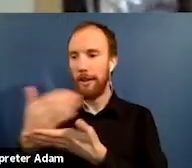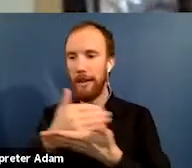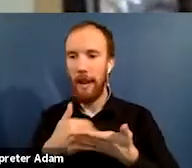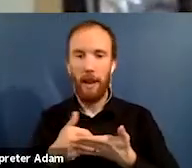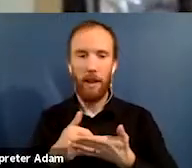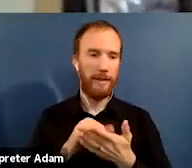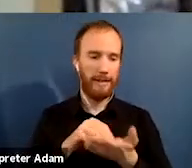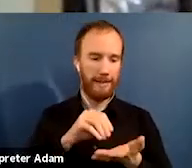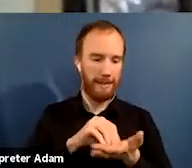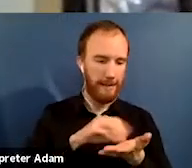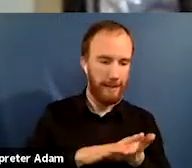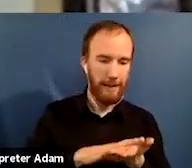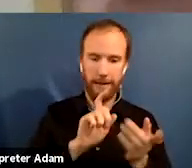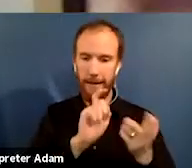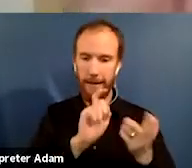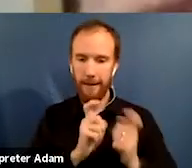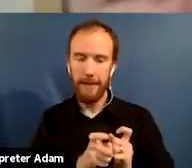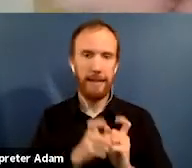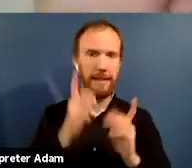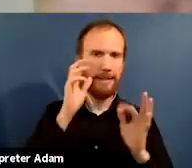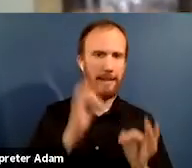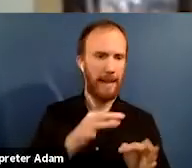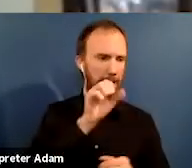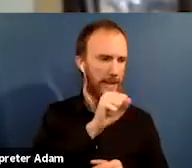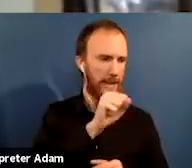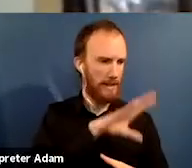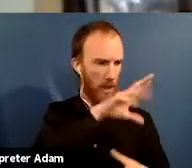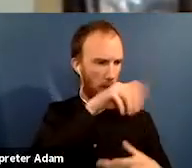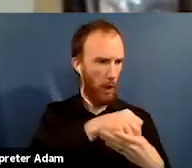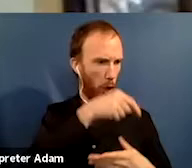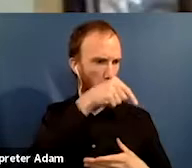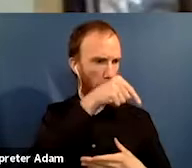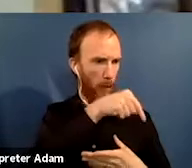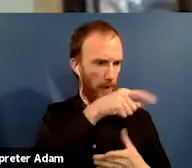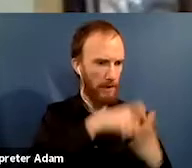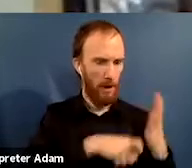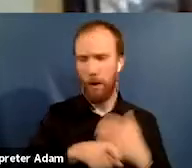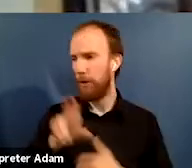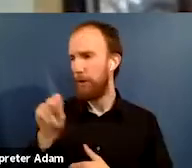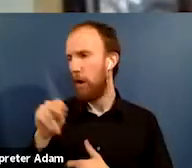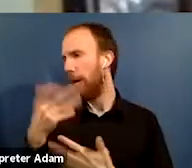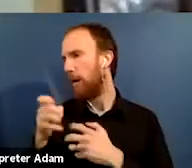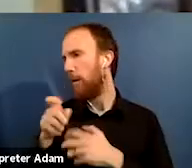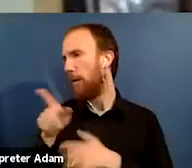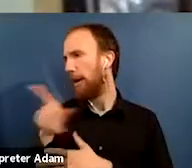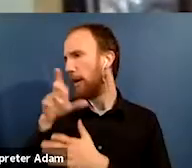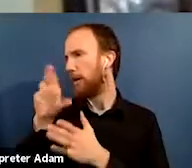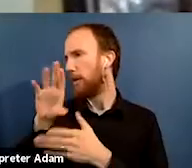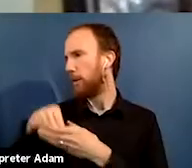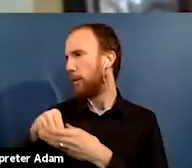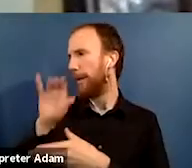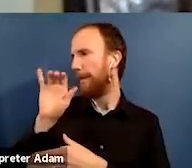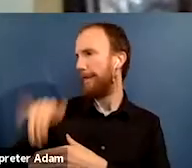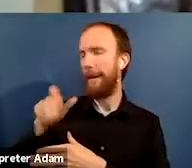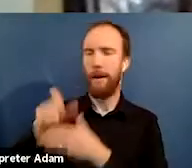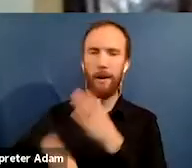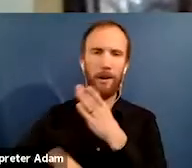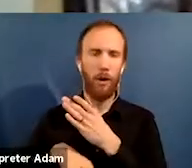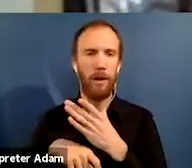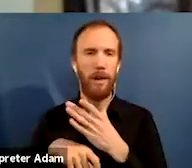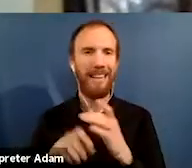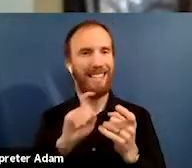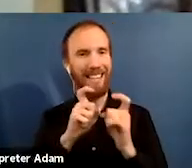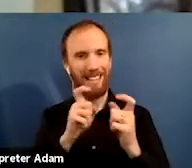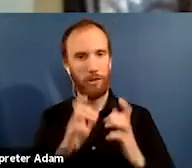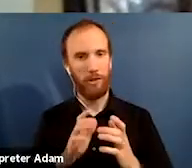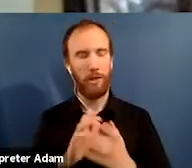doing the editing, deciding like, yes, I want to include this article. No, I don't want to include that other article. And so what I